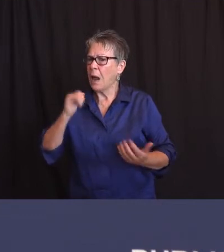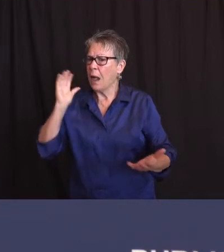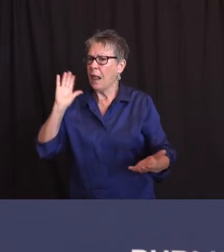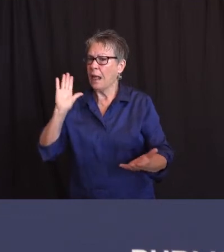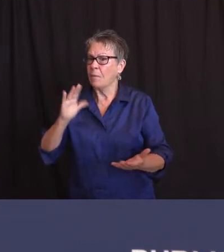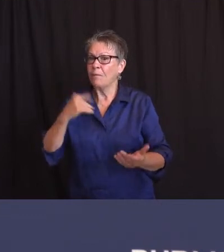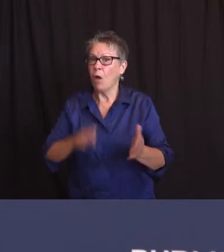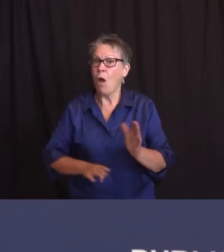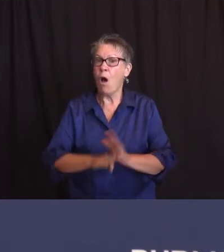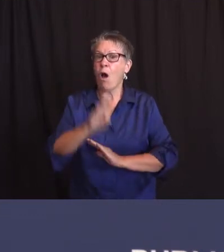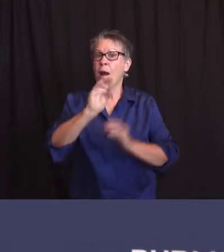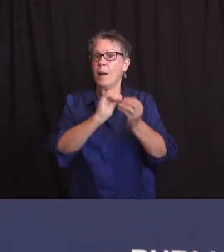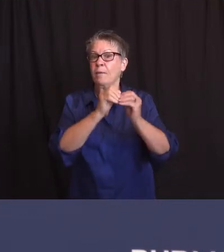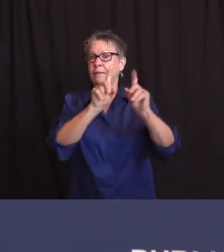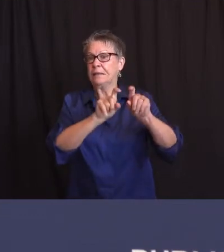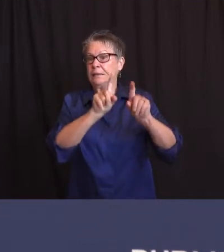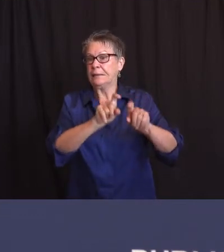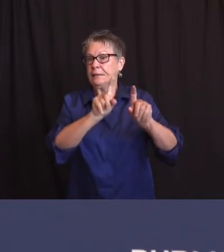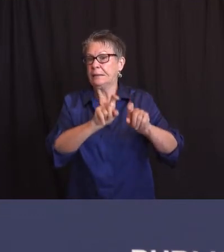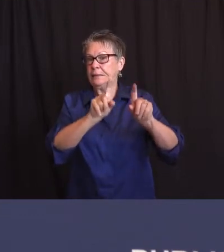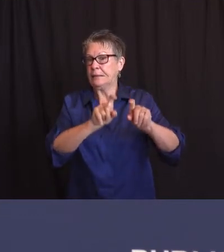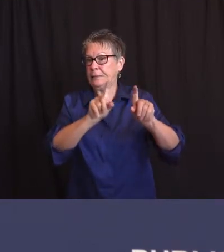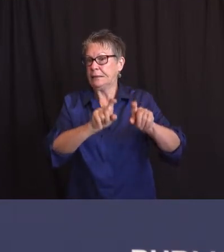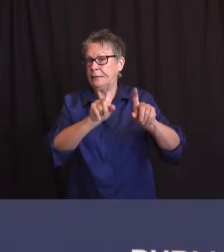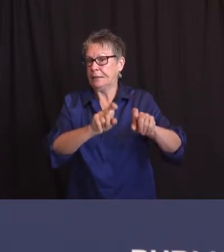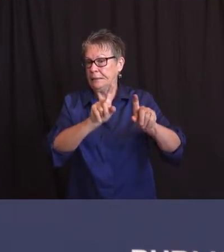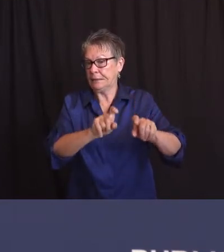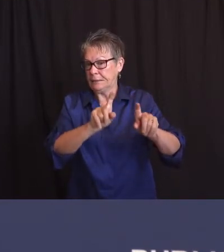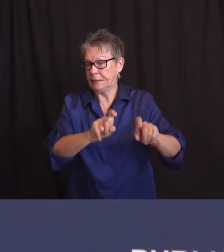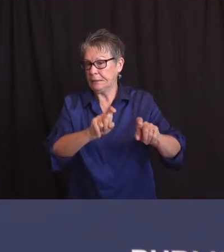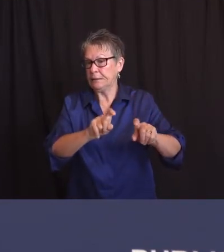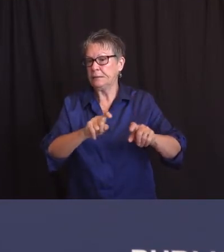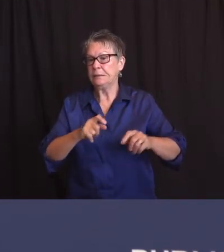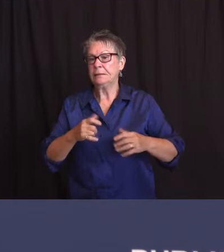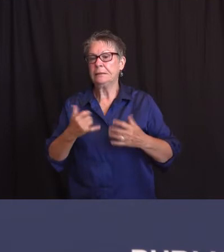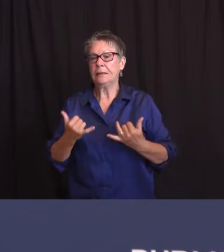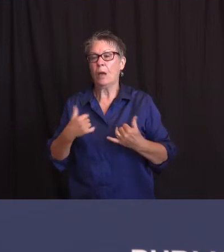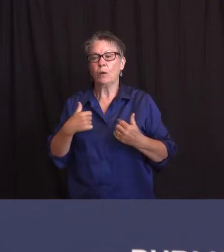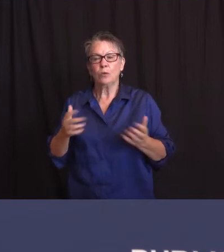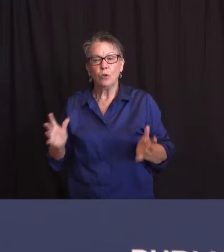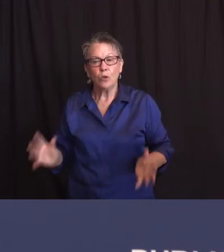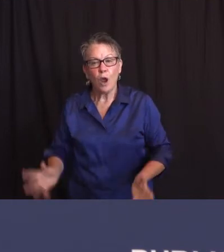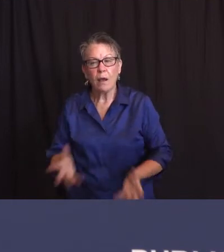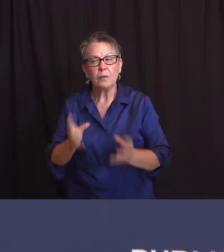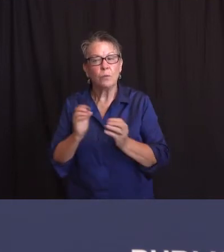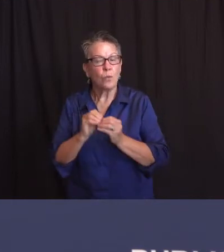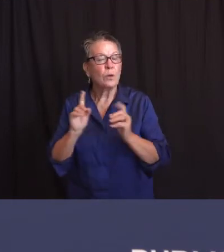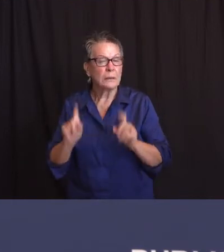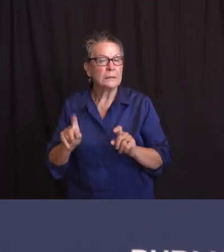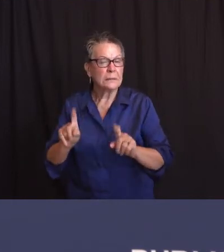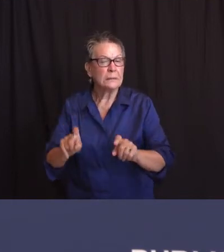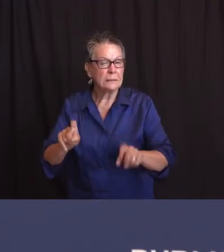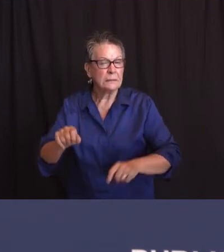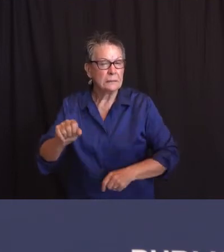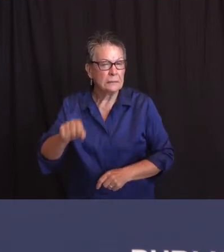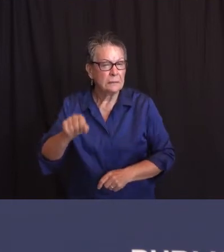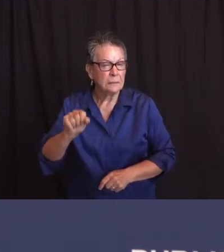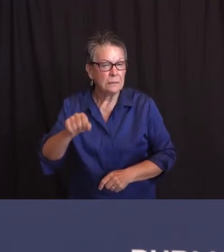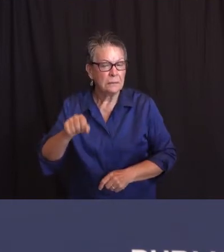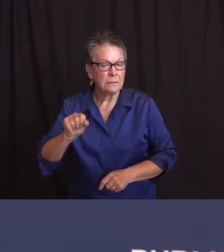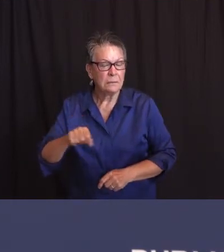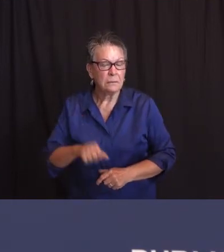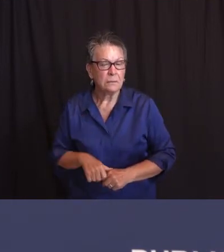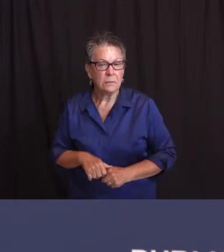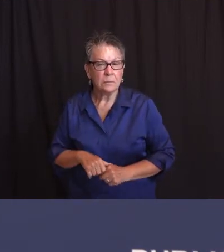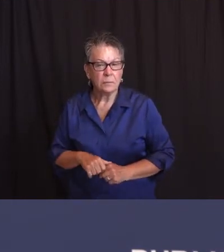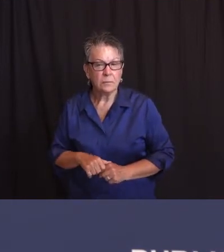up again. In the last week, each region of the state increased their testing between